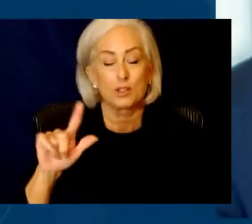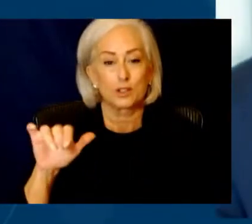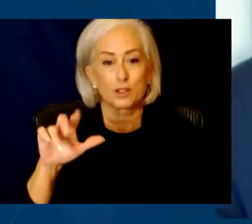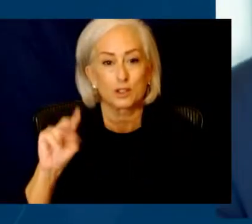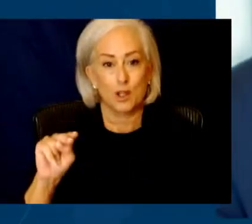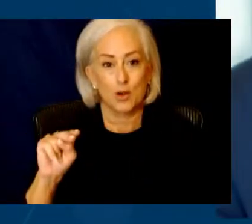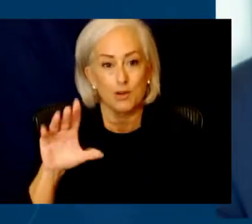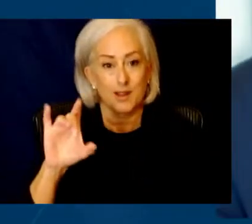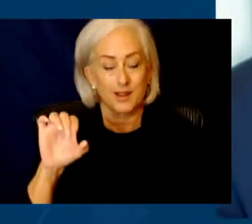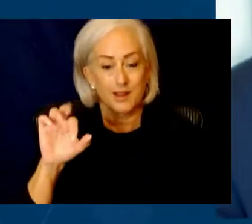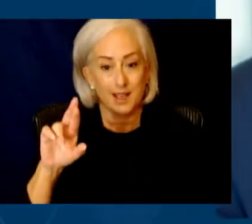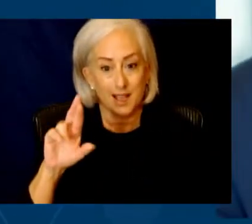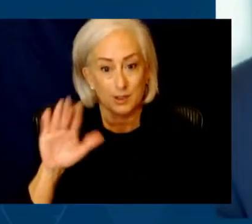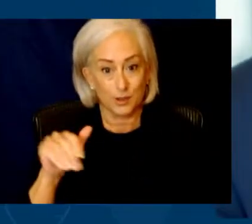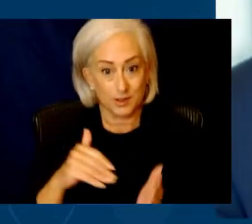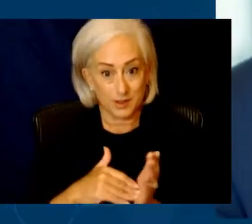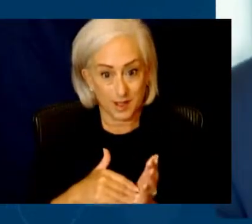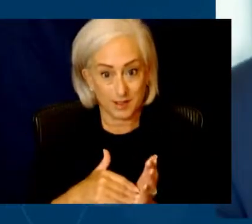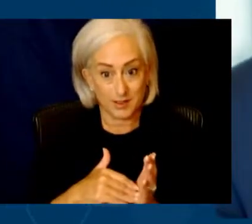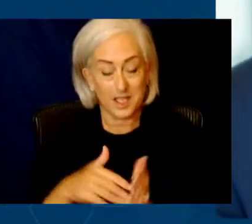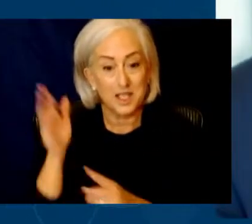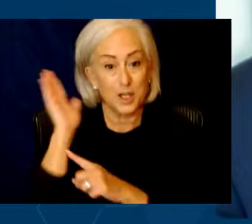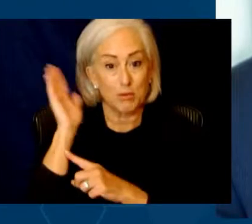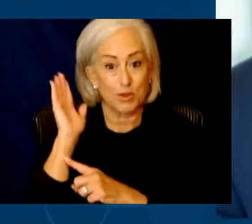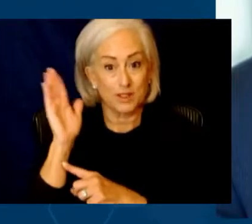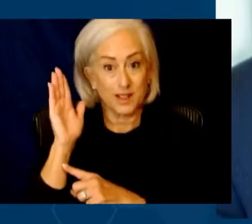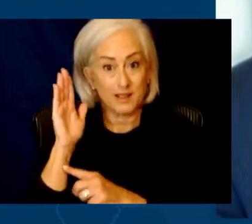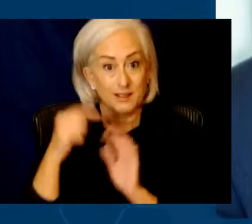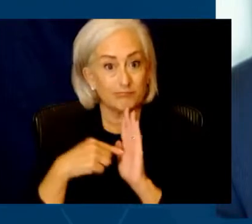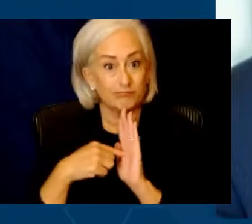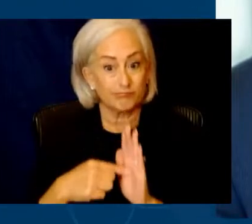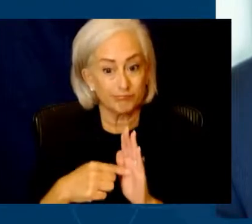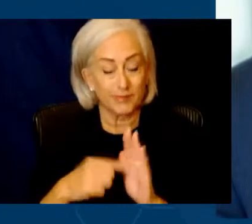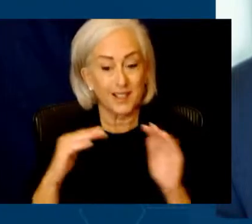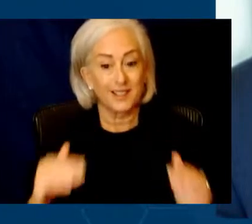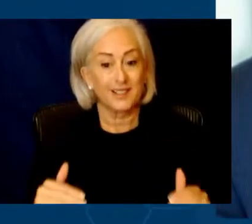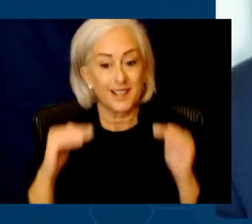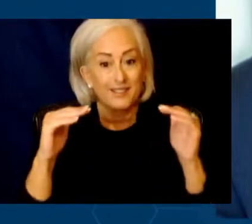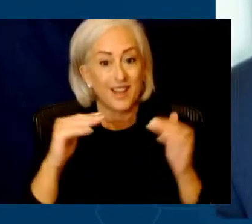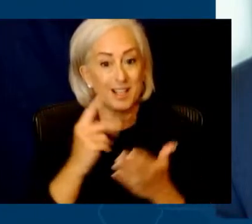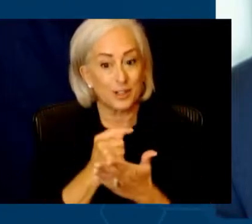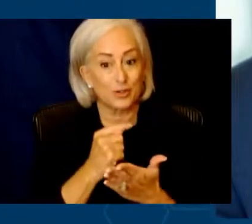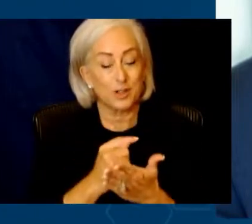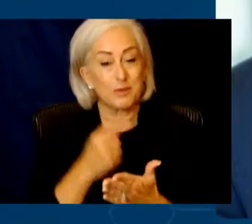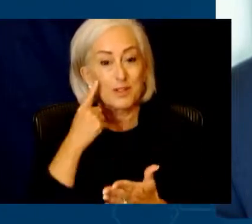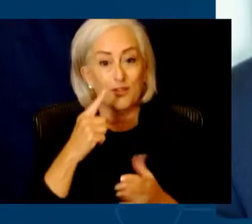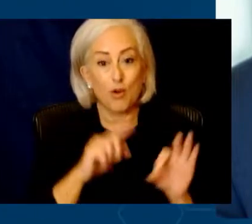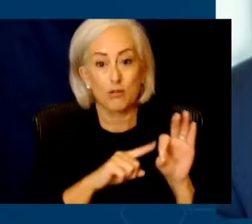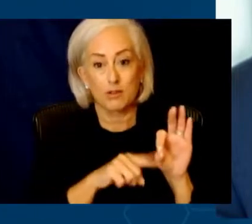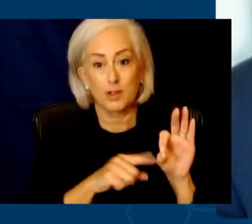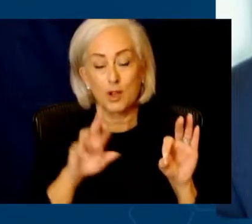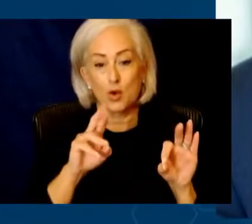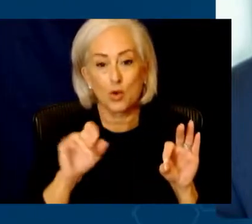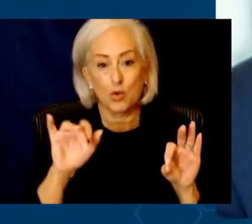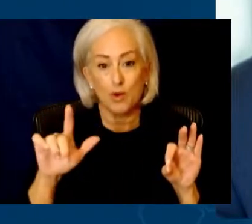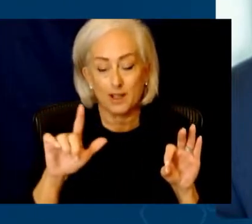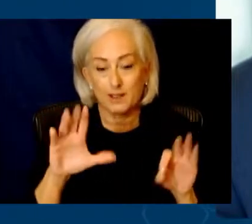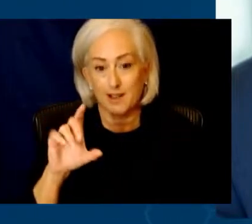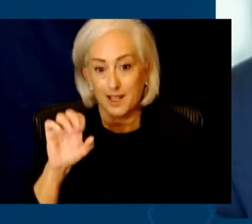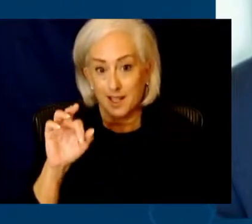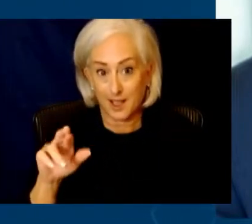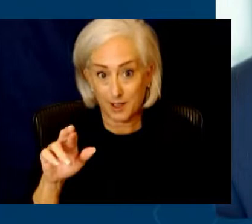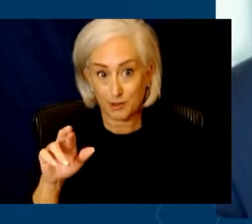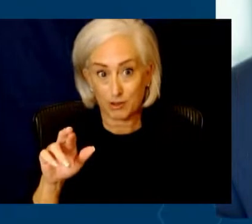breakthrough findings in the treatment of advanced rectal cancer. The news was shared at the American Society of Clinical Oncologists, considered the